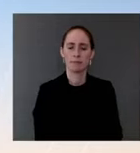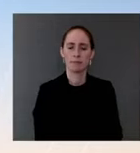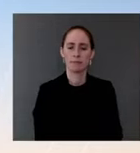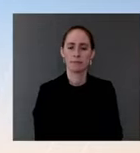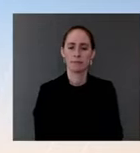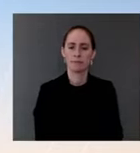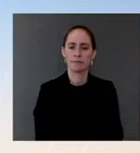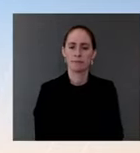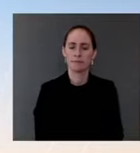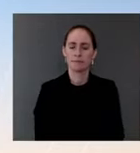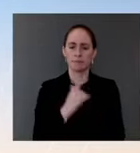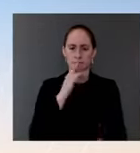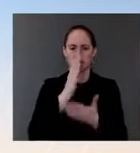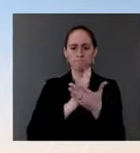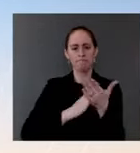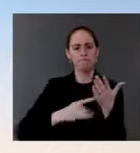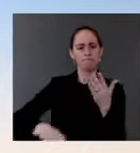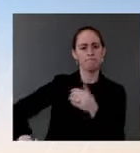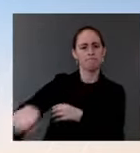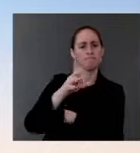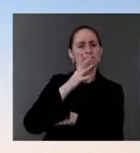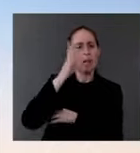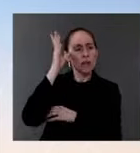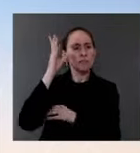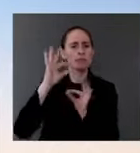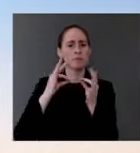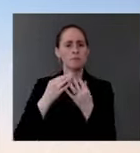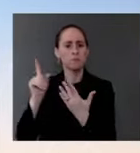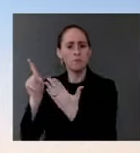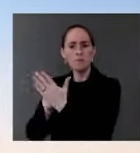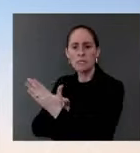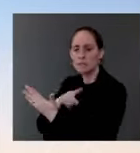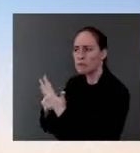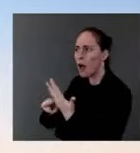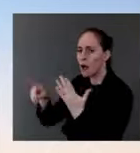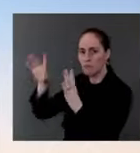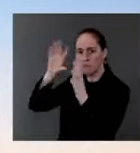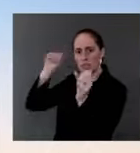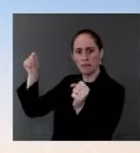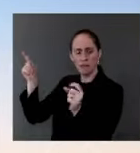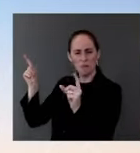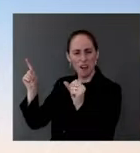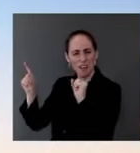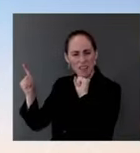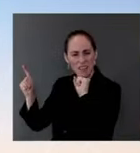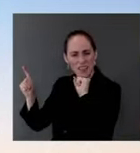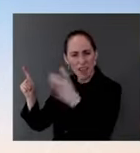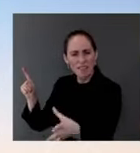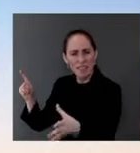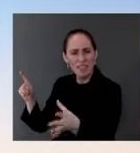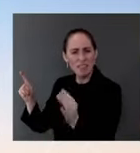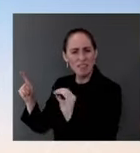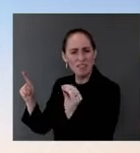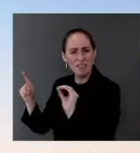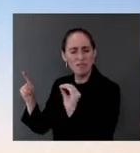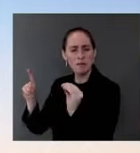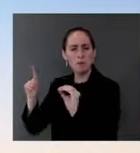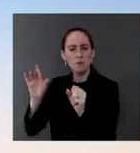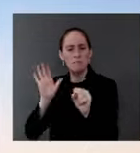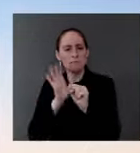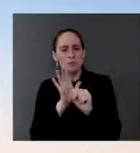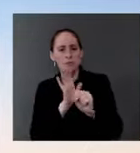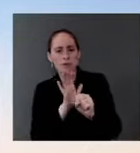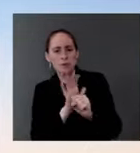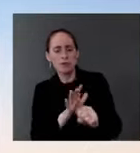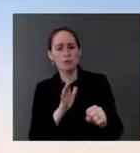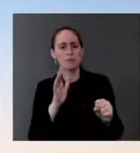cases. Maybe you could explain what the president has done directly to help free some of these Americans abroad. I'm